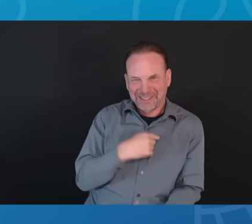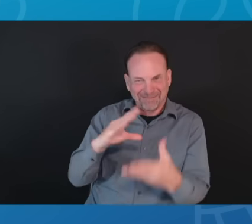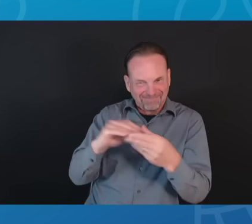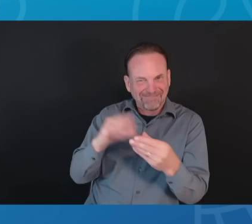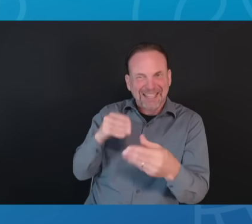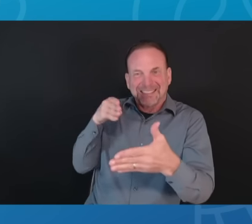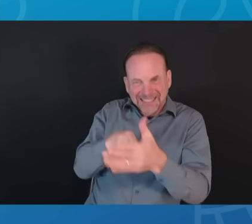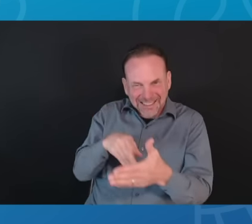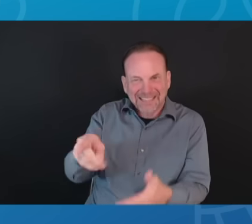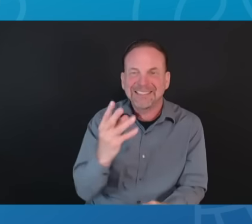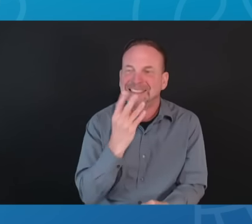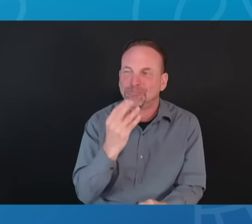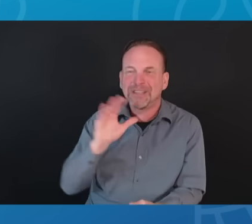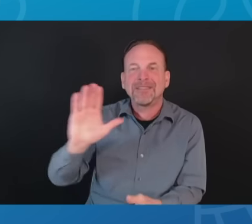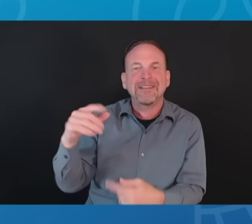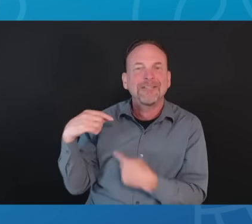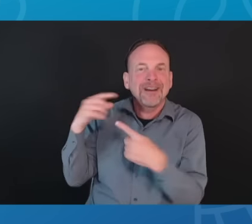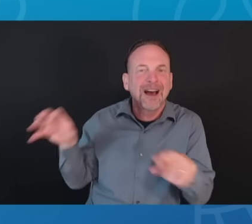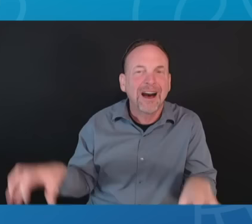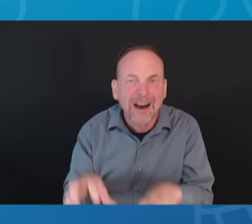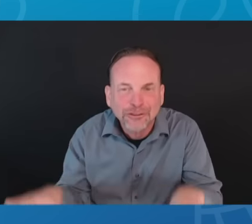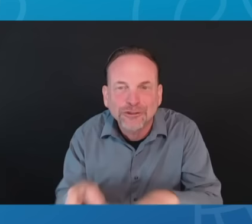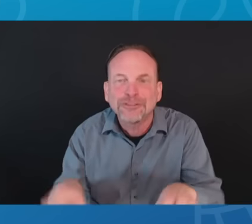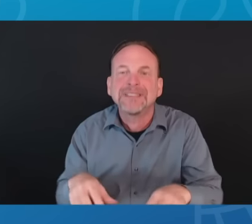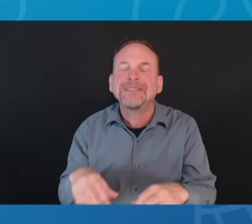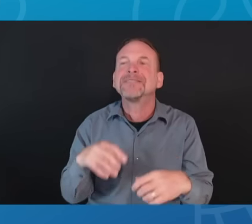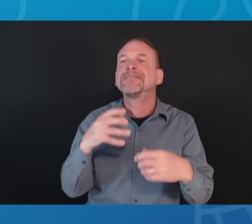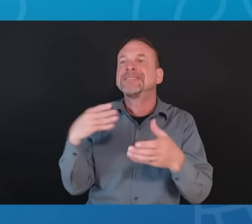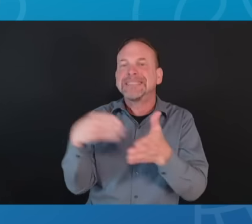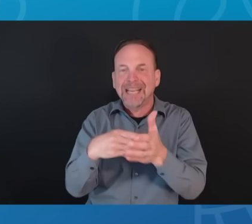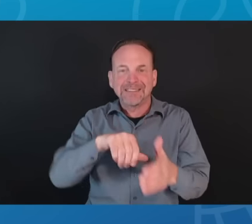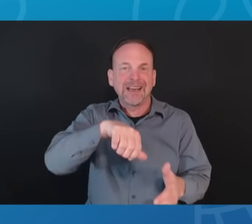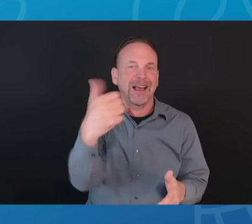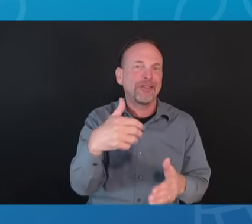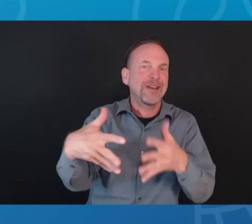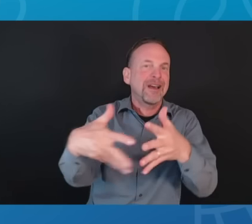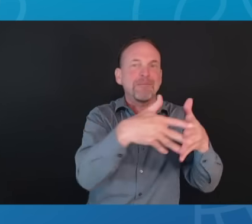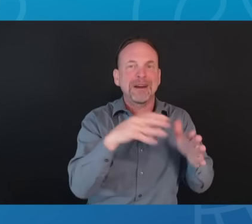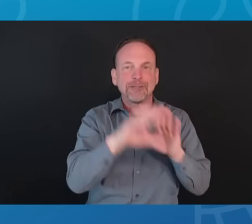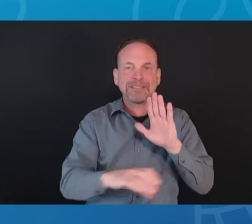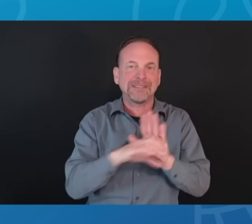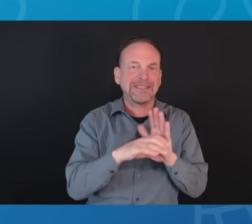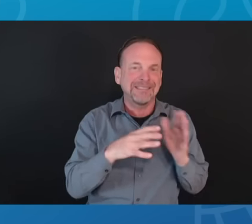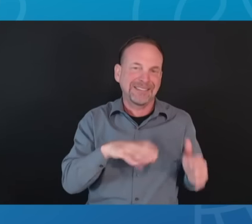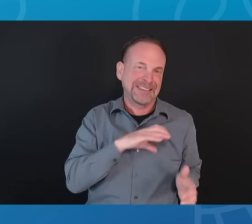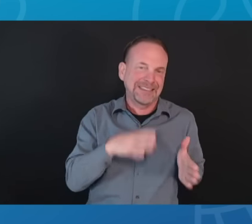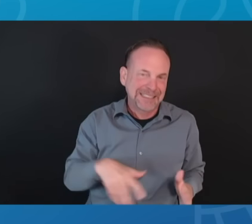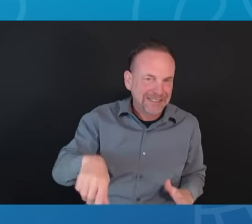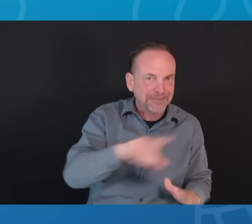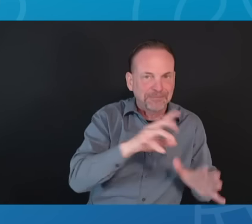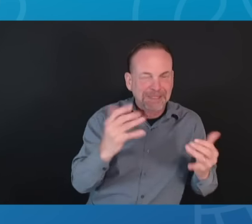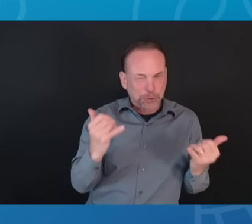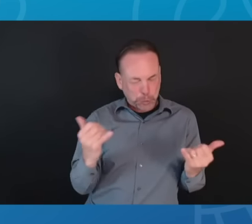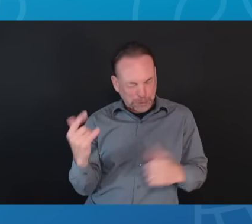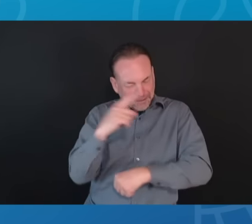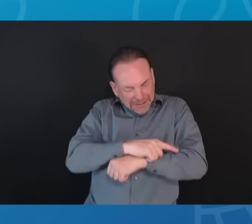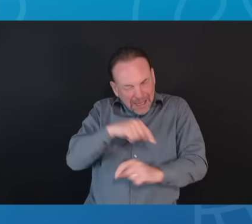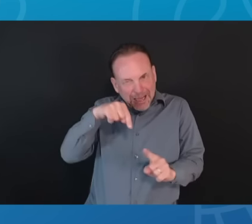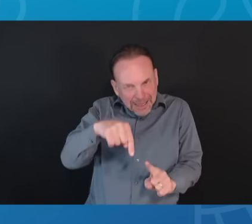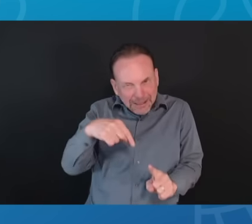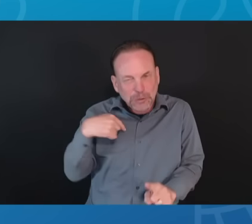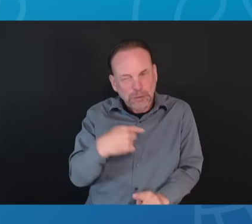American citizens who die anywhere across the world. But the statement today was about October 7th, and in no way is a statement about the anniversary of October 7th